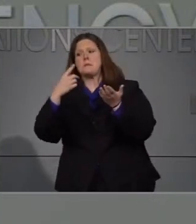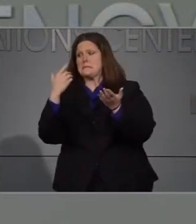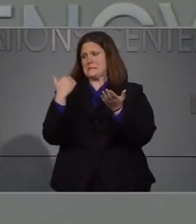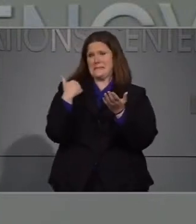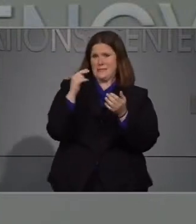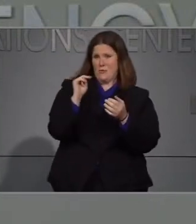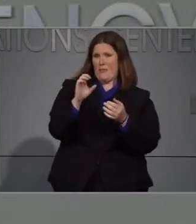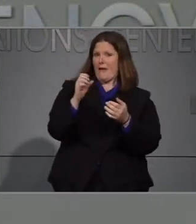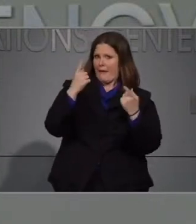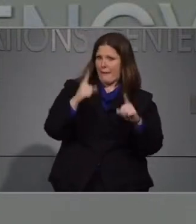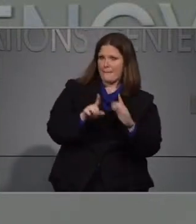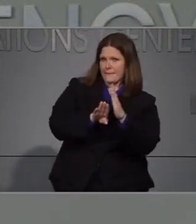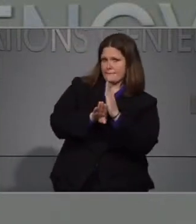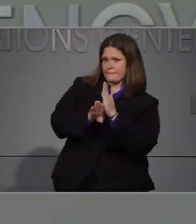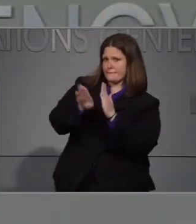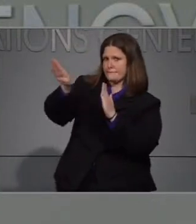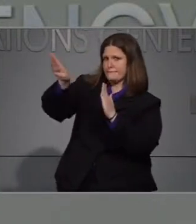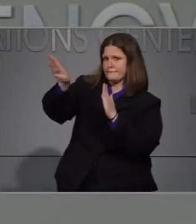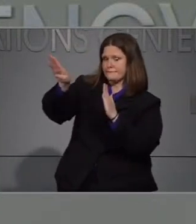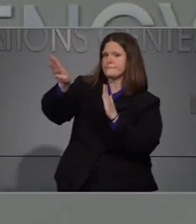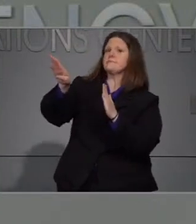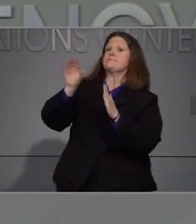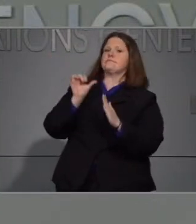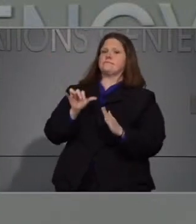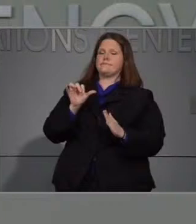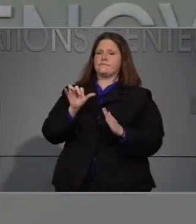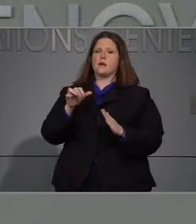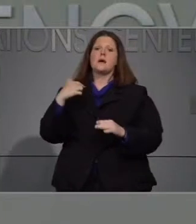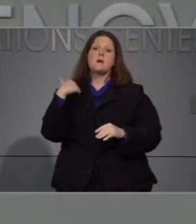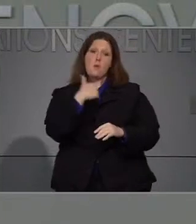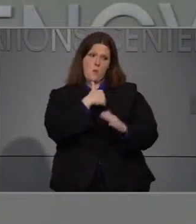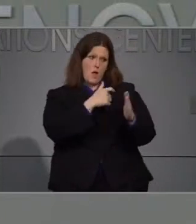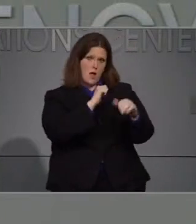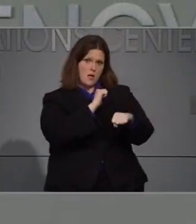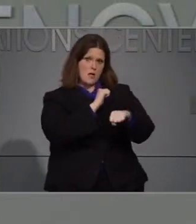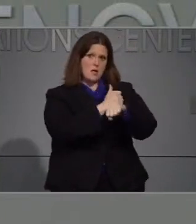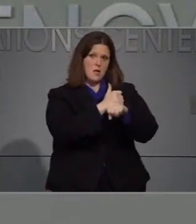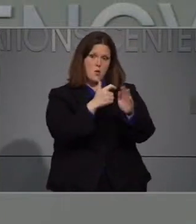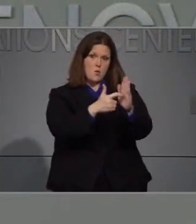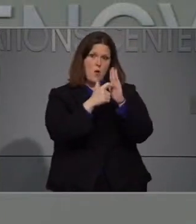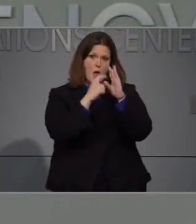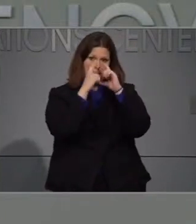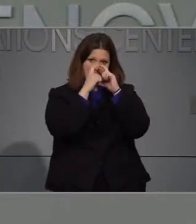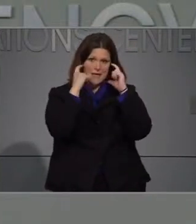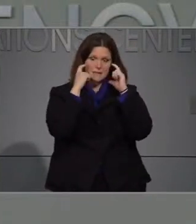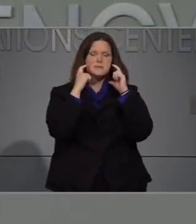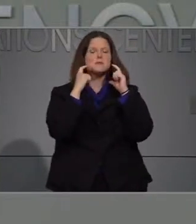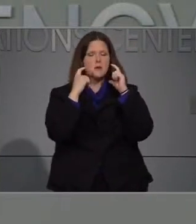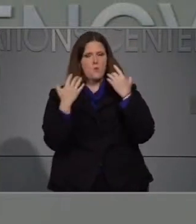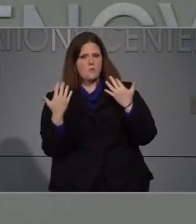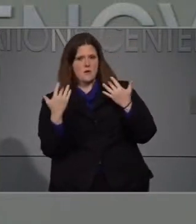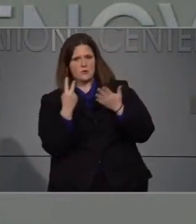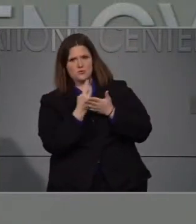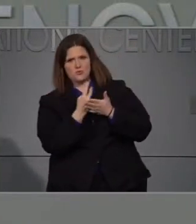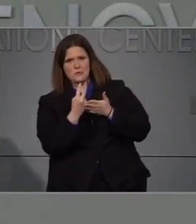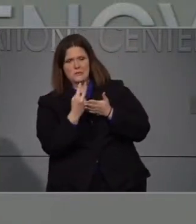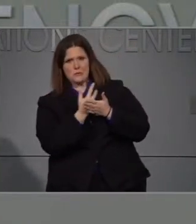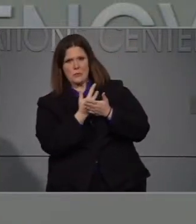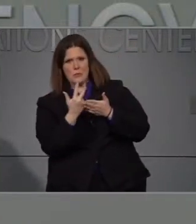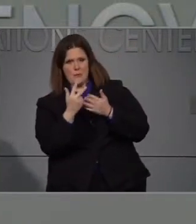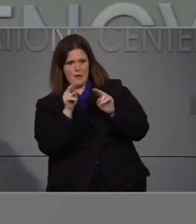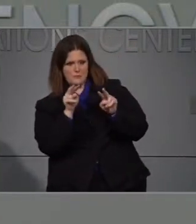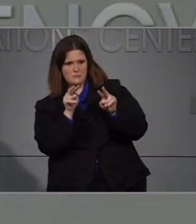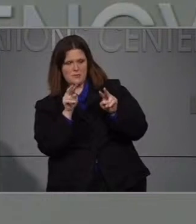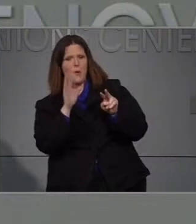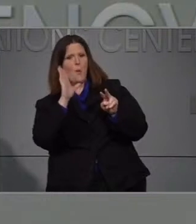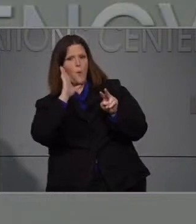North Carolina. I think when we take the action to do the requirement on face coverings, it may take 2 to 3 weeks before we see